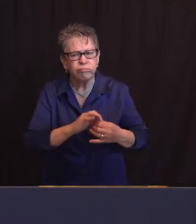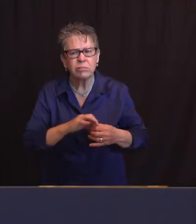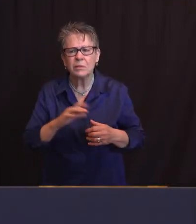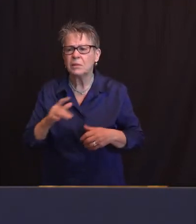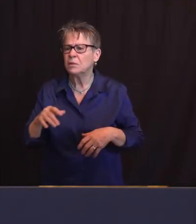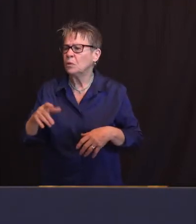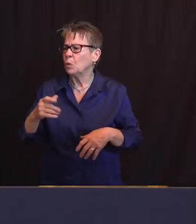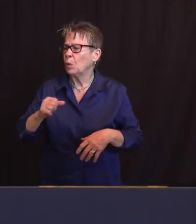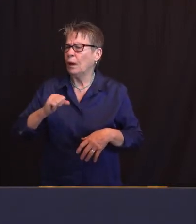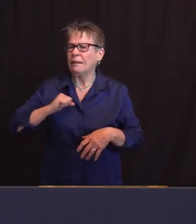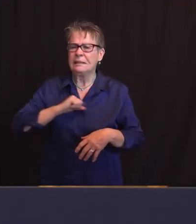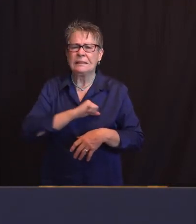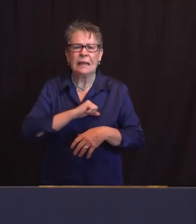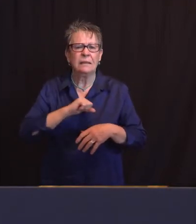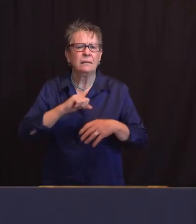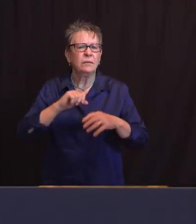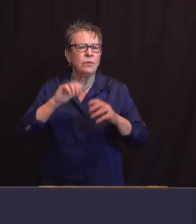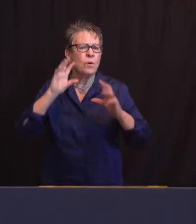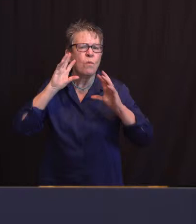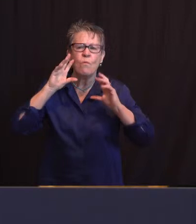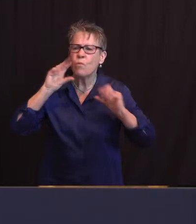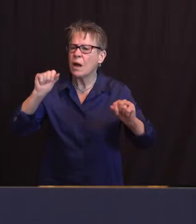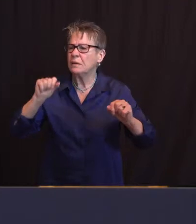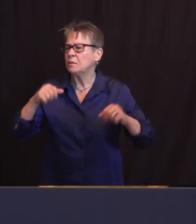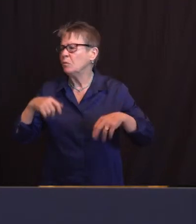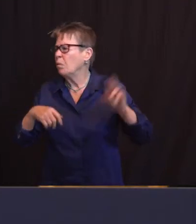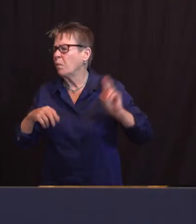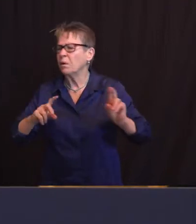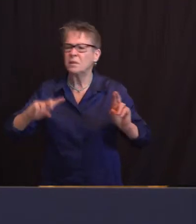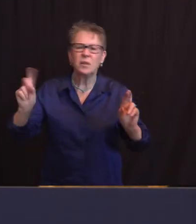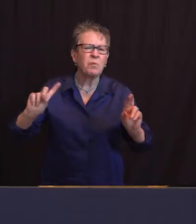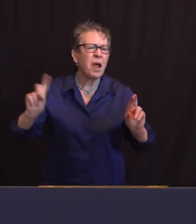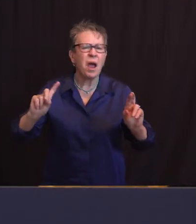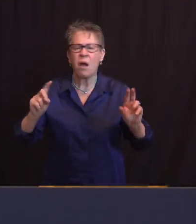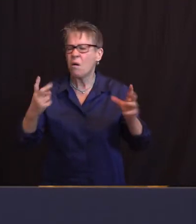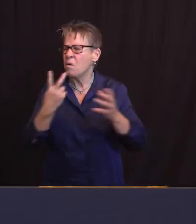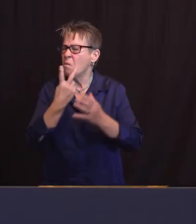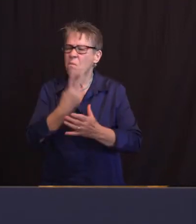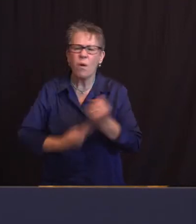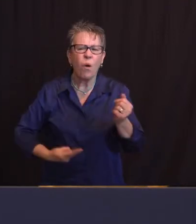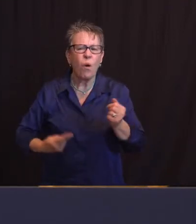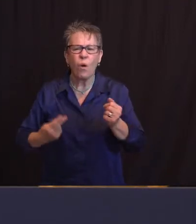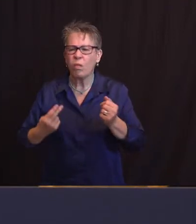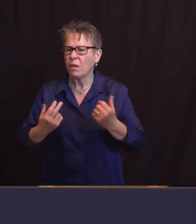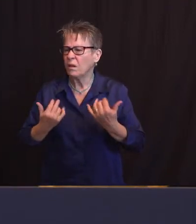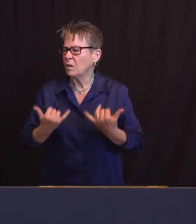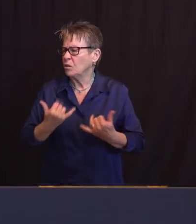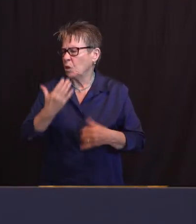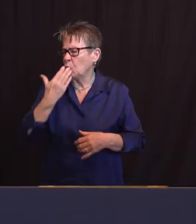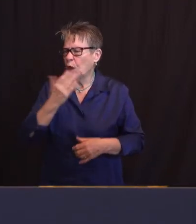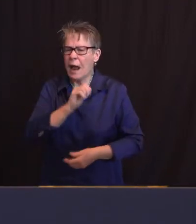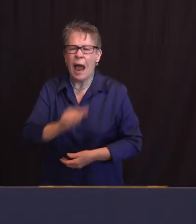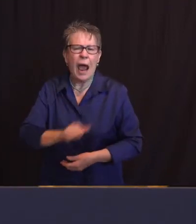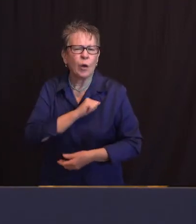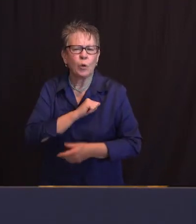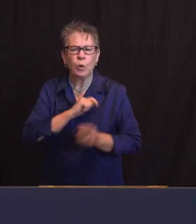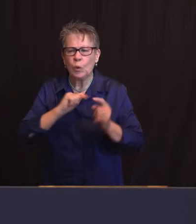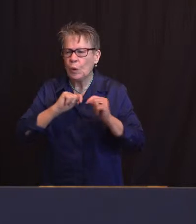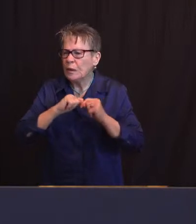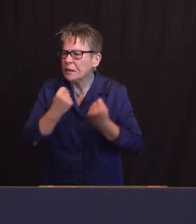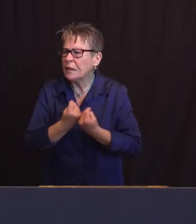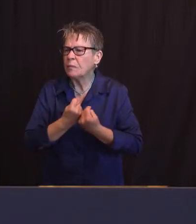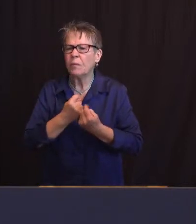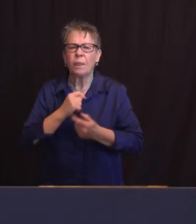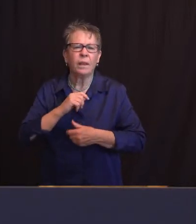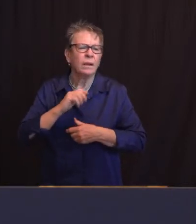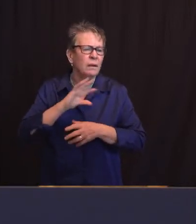across the aisle, for the most part, we've had the right sort of spirit, attitude, teamwork that we all need. It takes all of us to do this. So